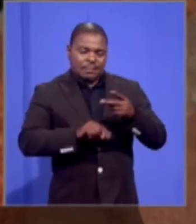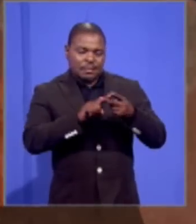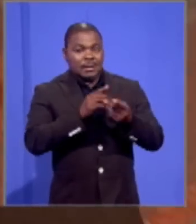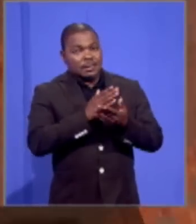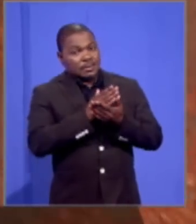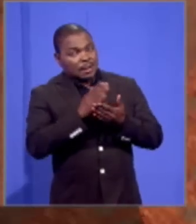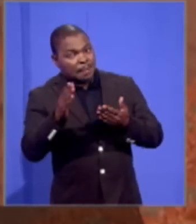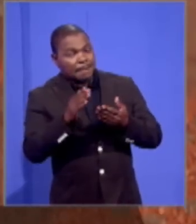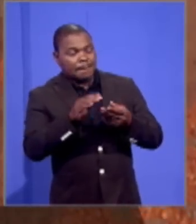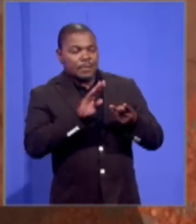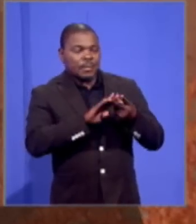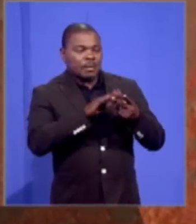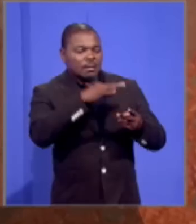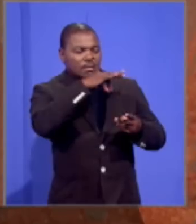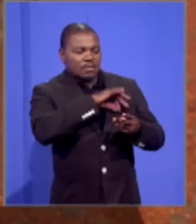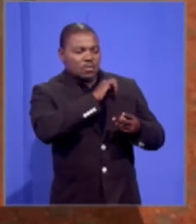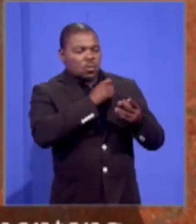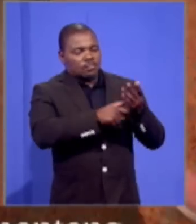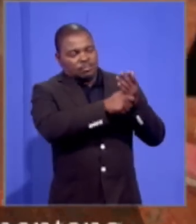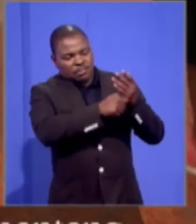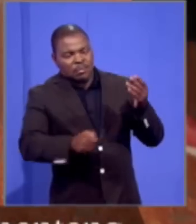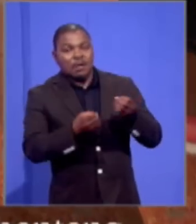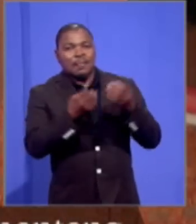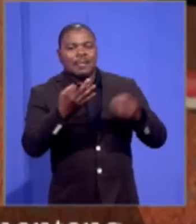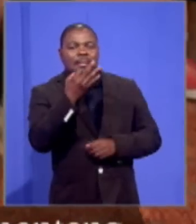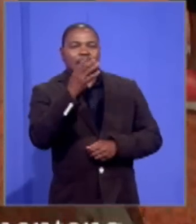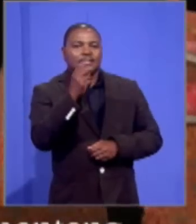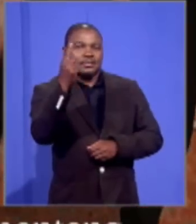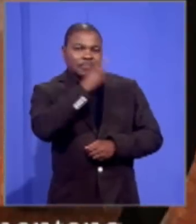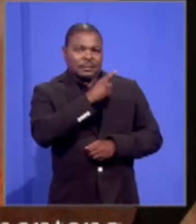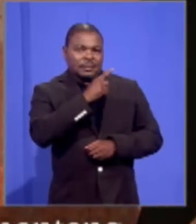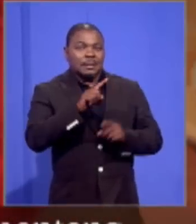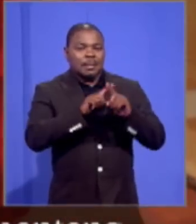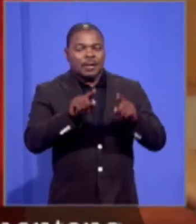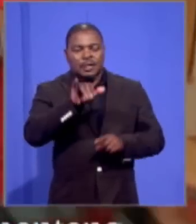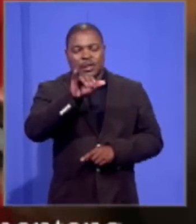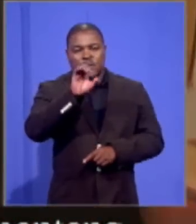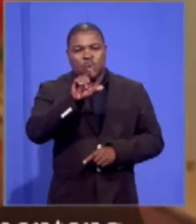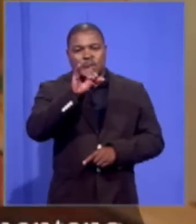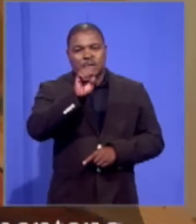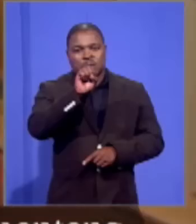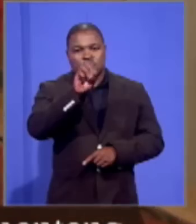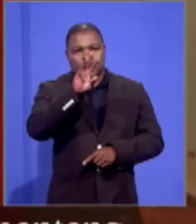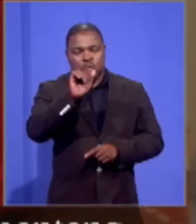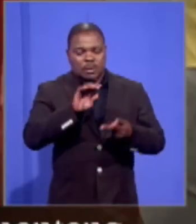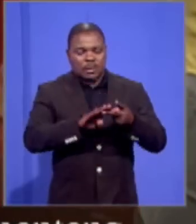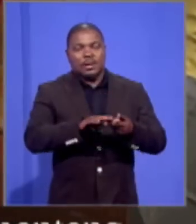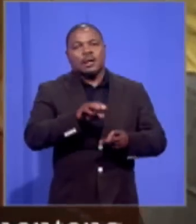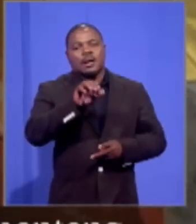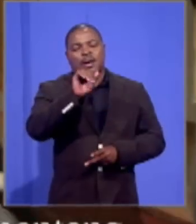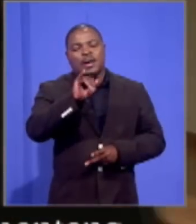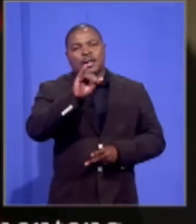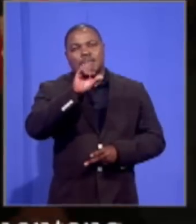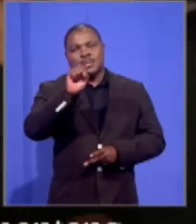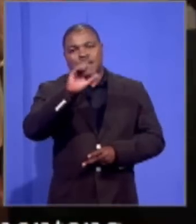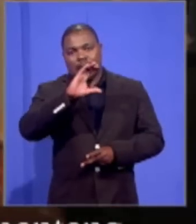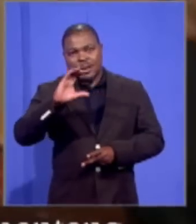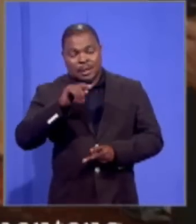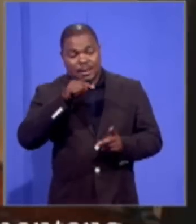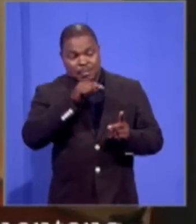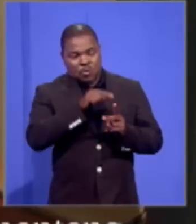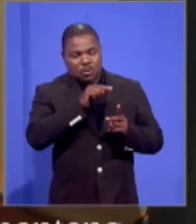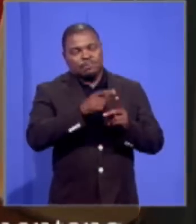ba tšeetšwe mogolo wa matšatši a 30 le ge Yoliswa Yako le Isaac Mfanya ba otlilwe ka